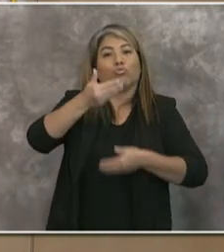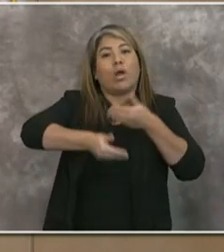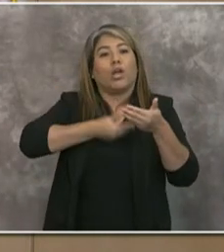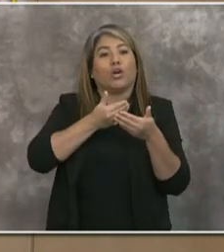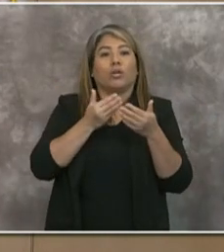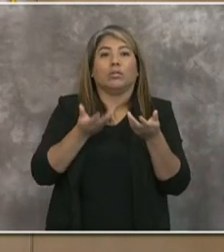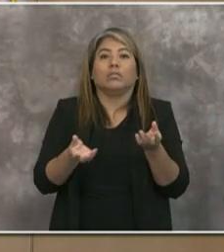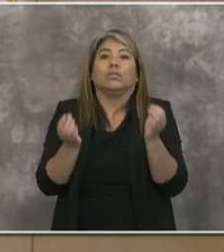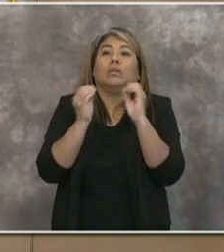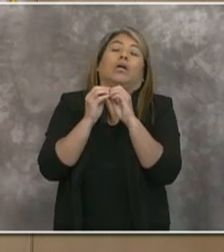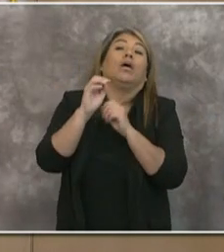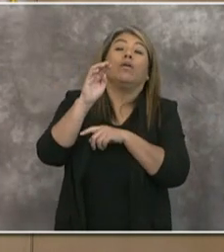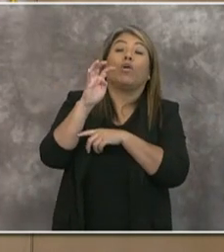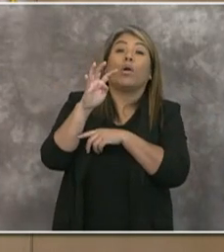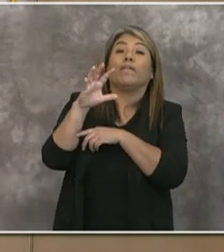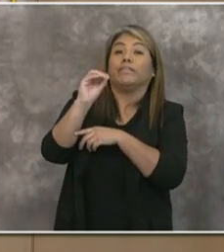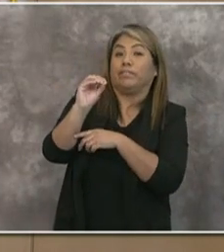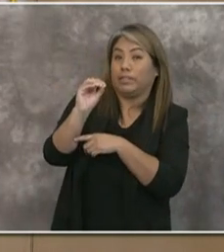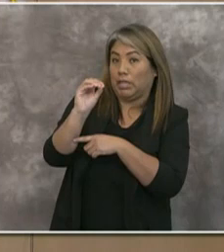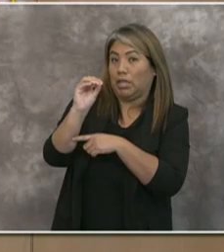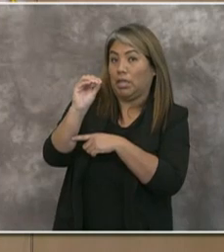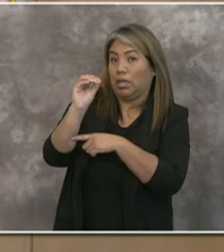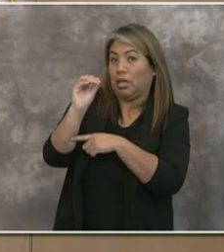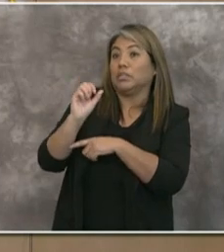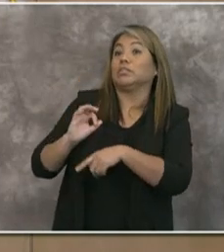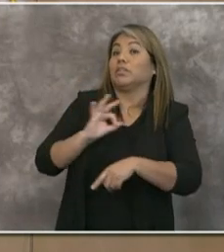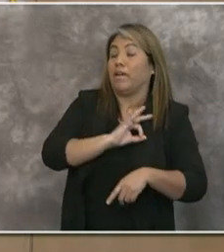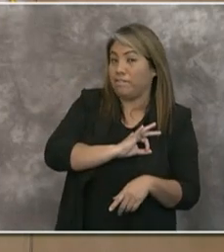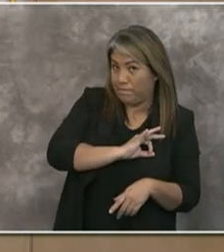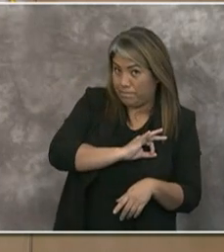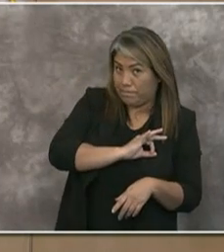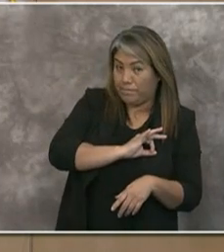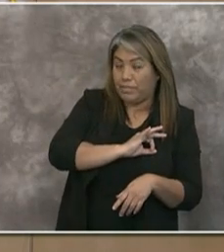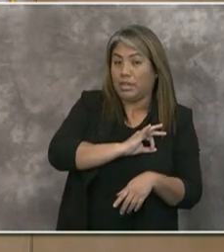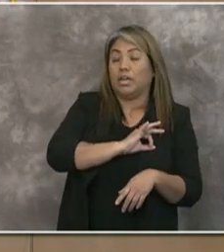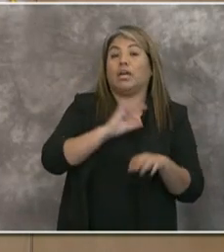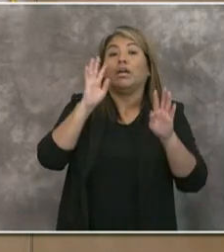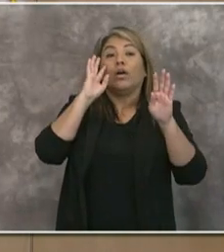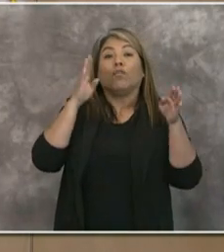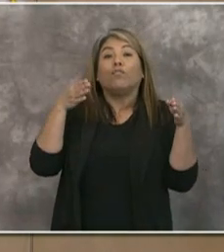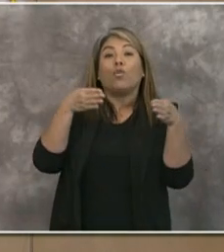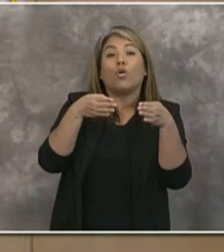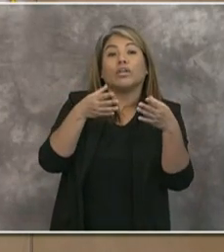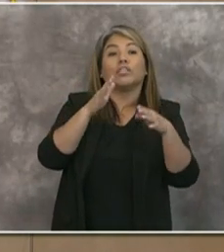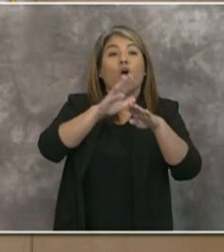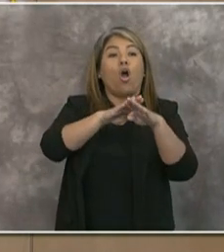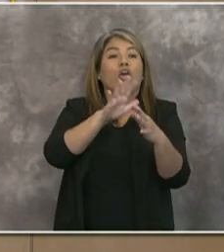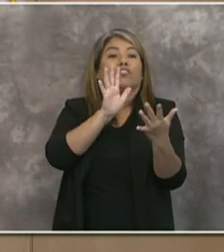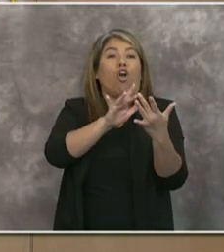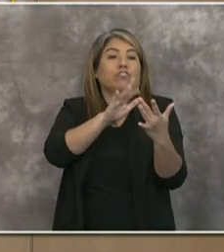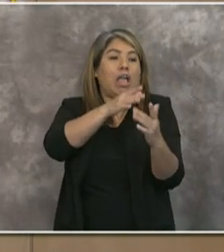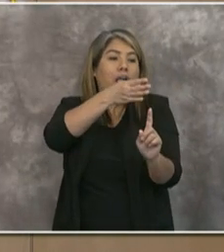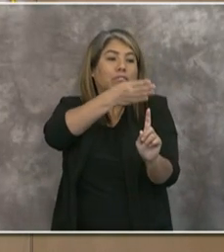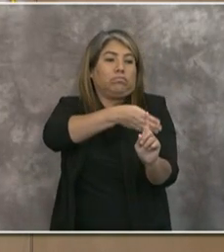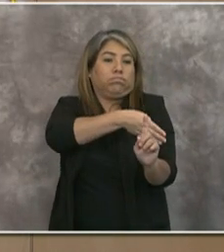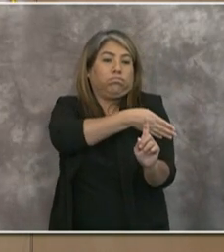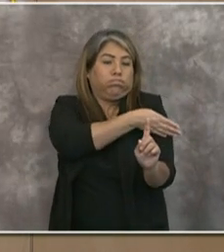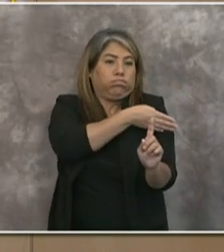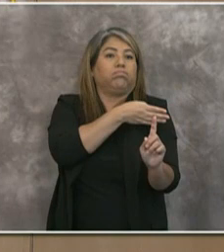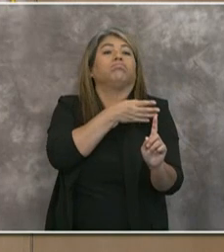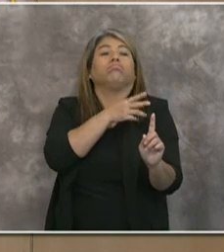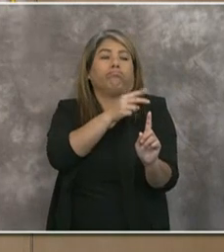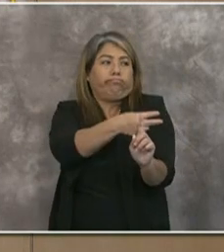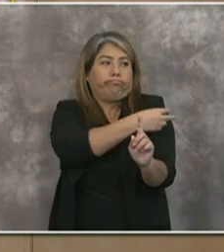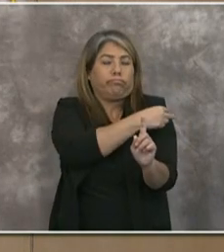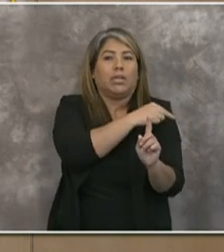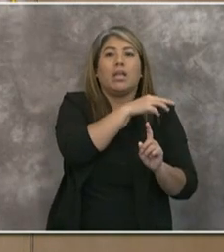additional 450 staff to be focused on contact investigation, and we are